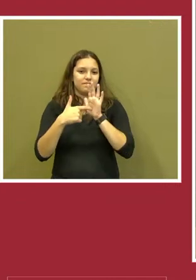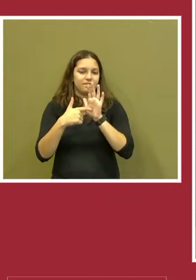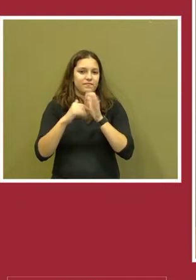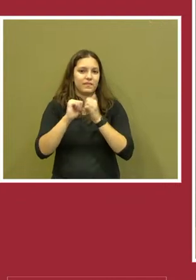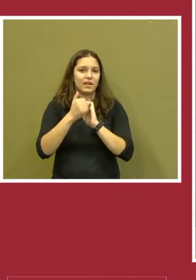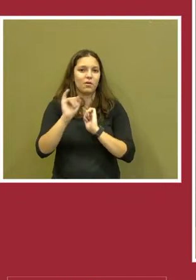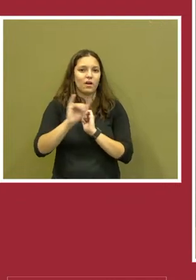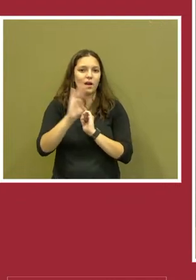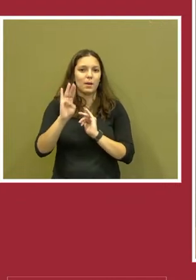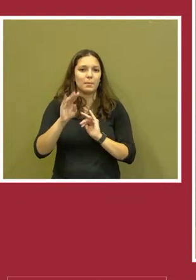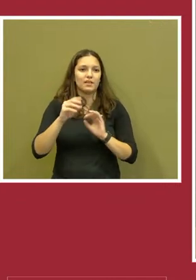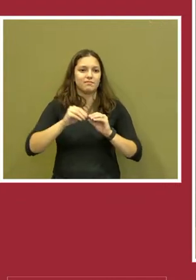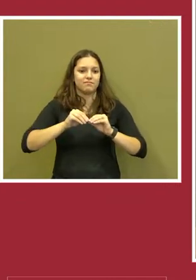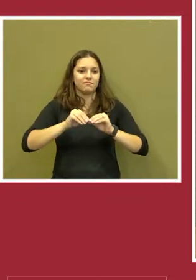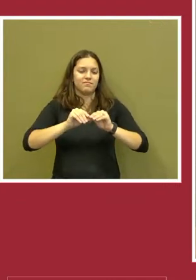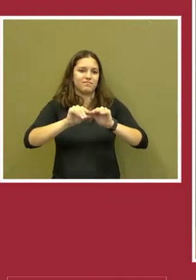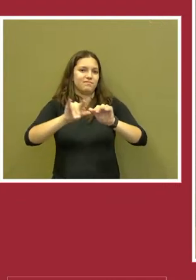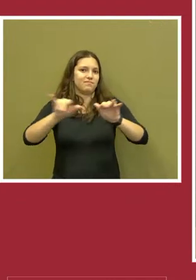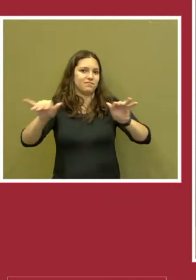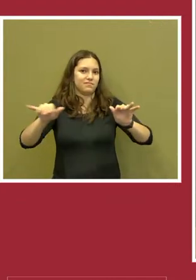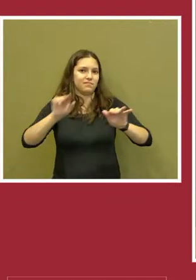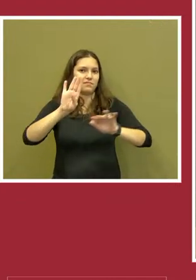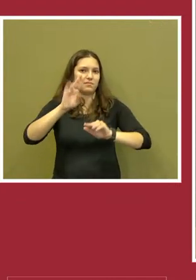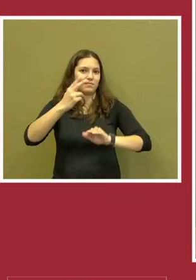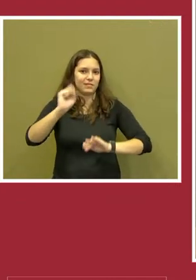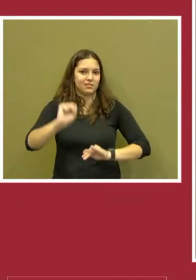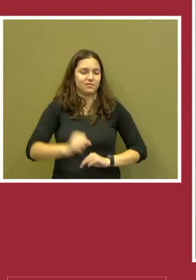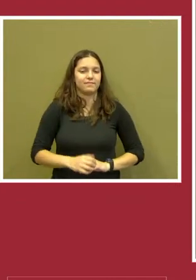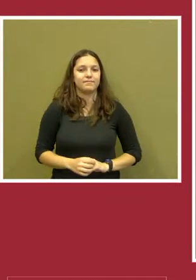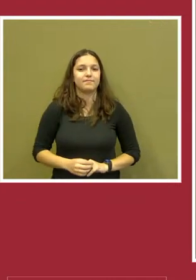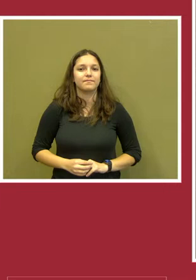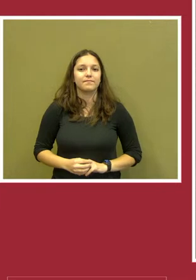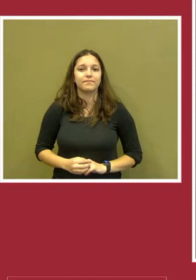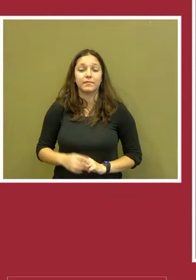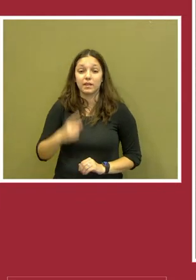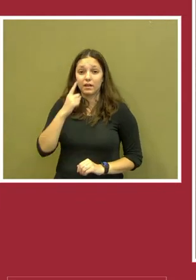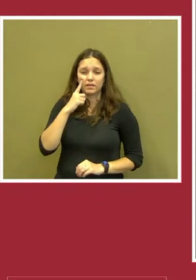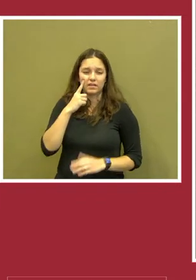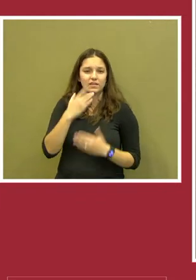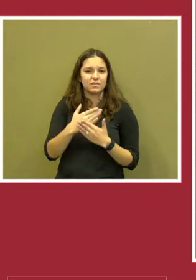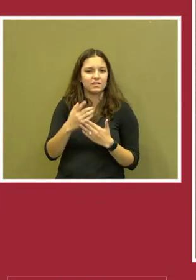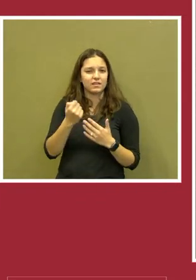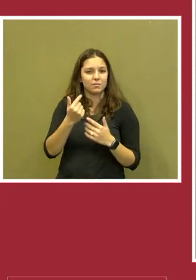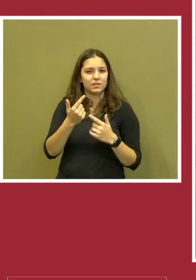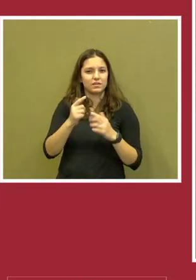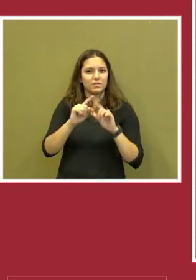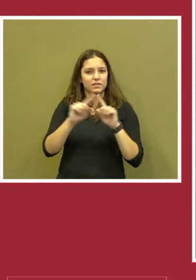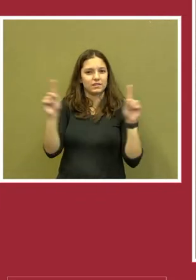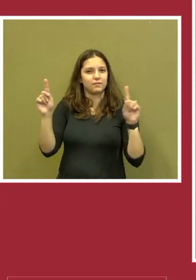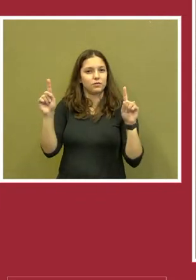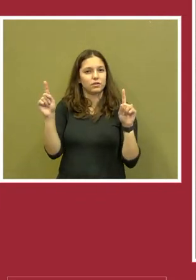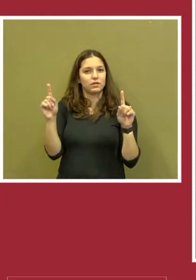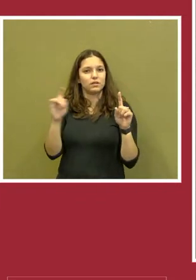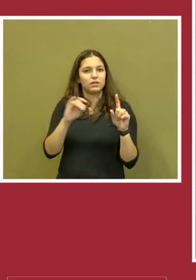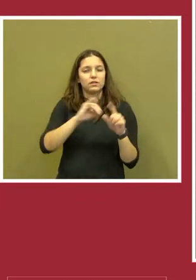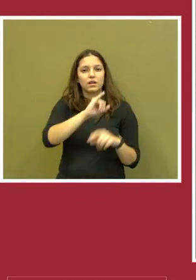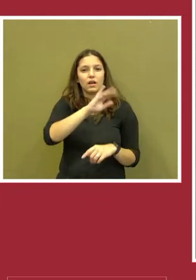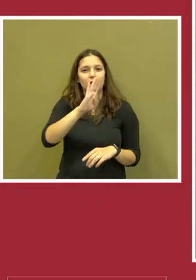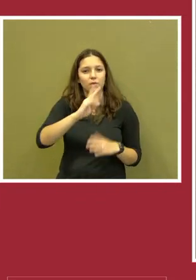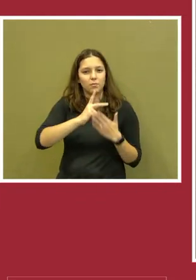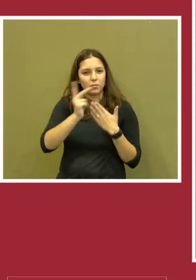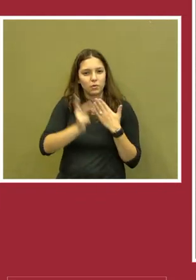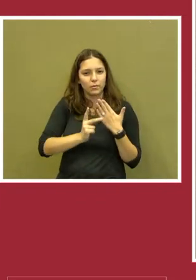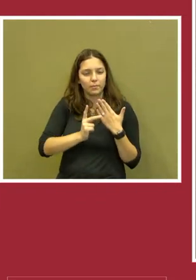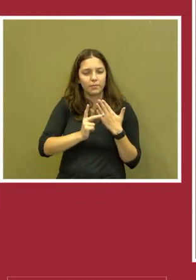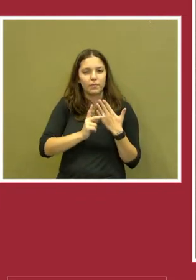really permeates Bend High. I think that's the thing that's a little bit different about the International Baccalaureate program,